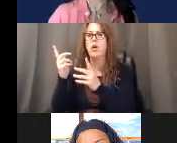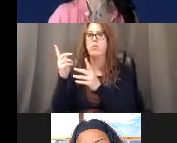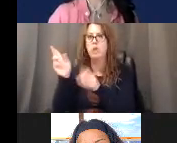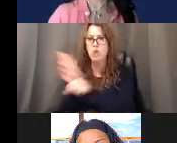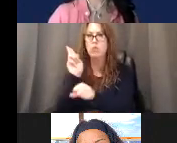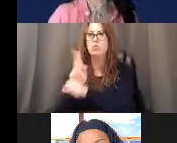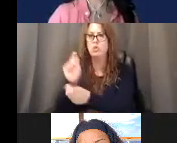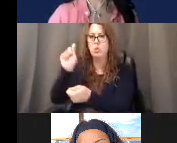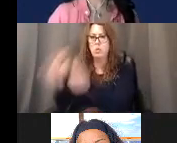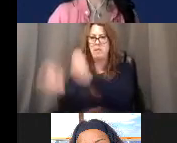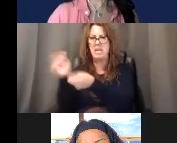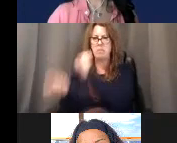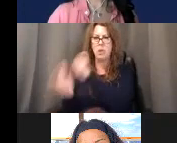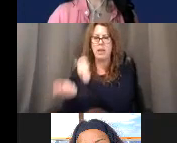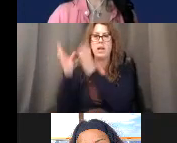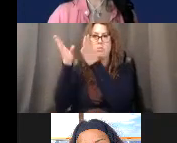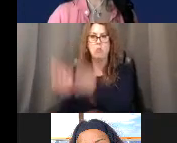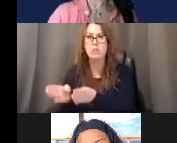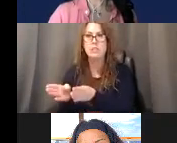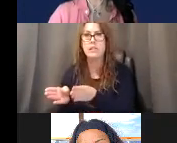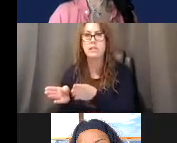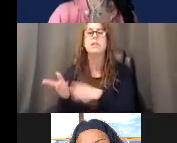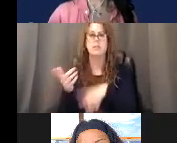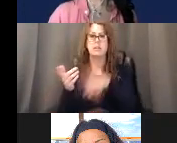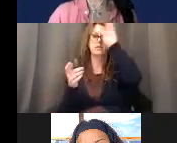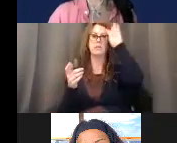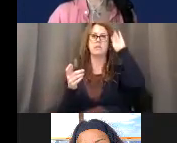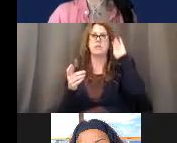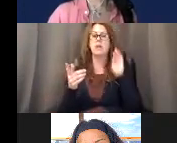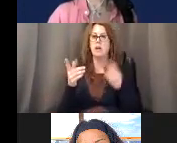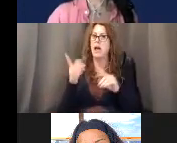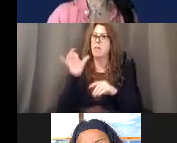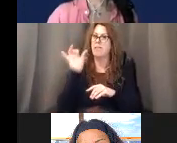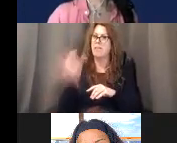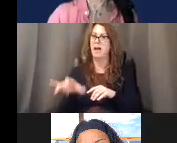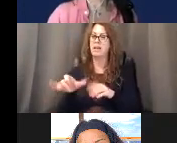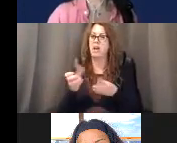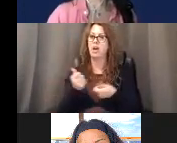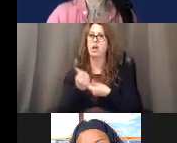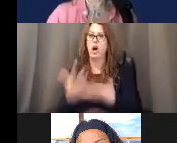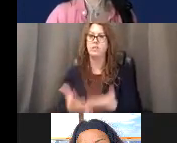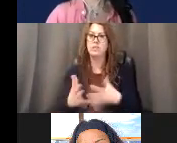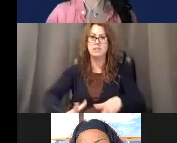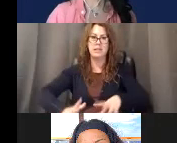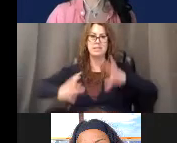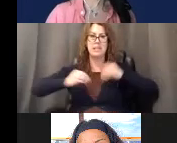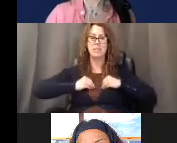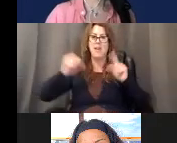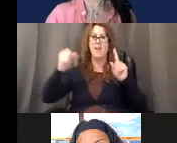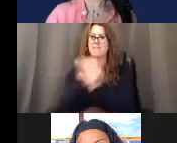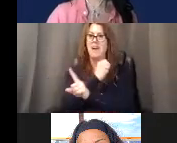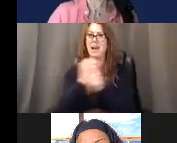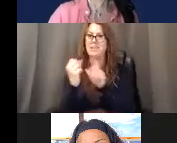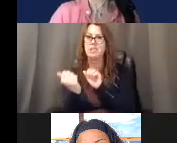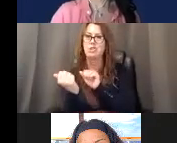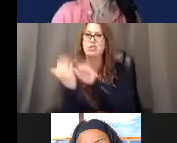of public safety that allows us to accept these violent strategies of racialized social control and surveillance, right,